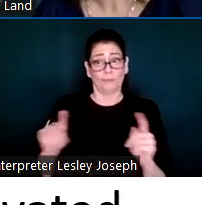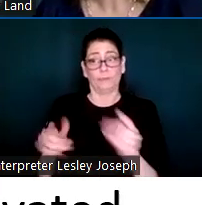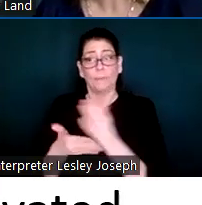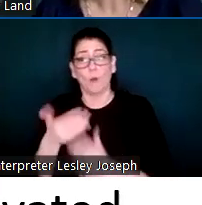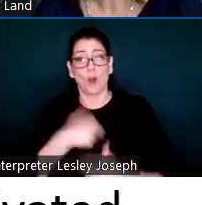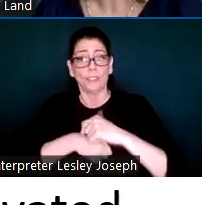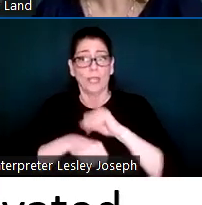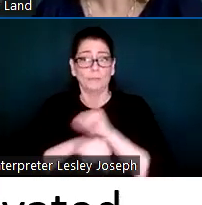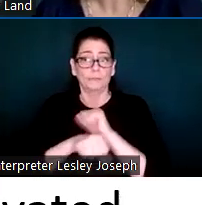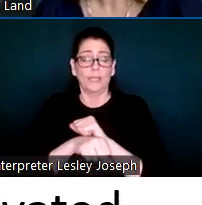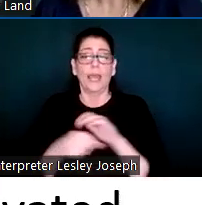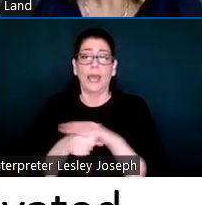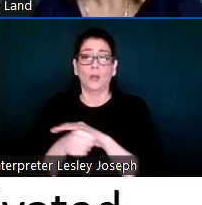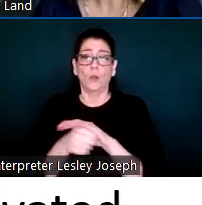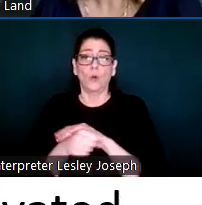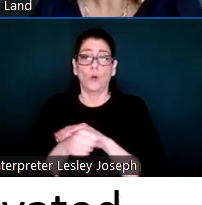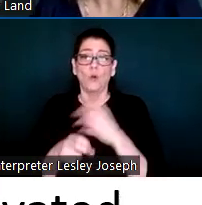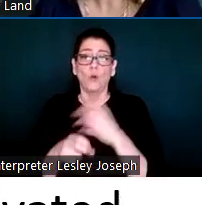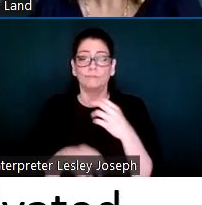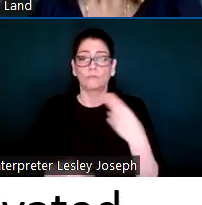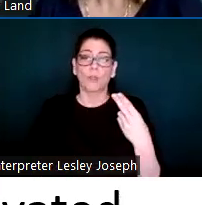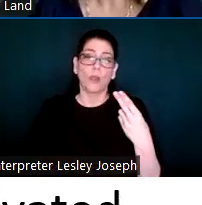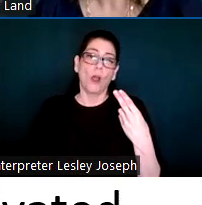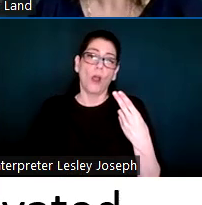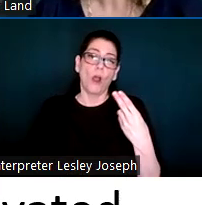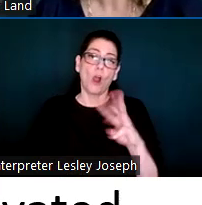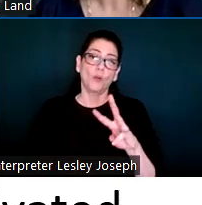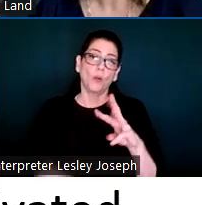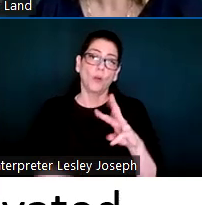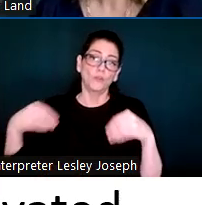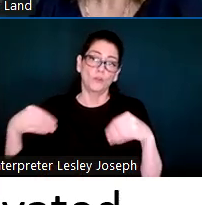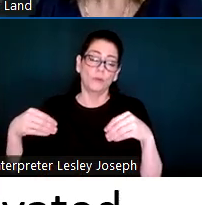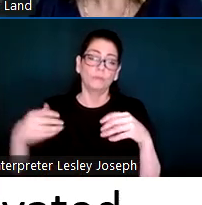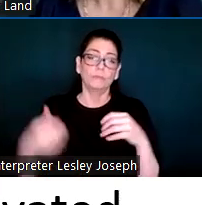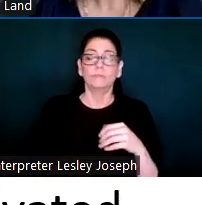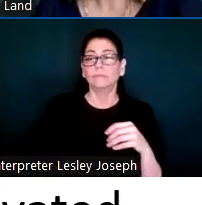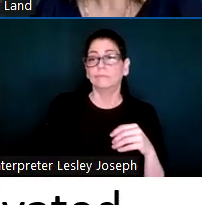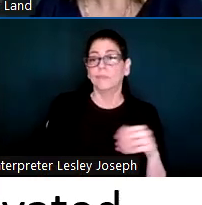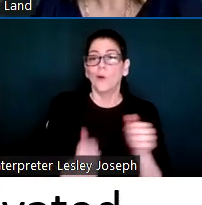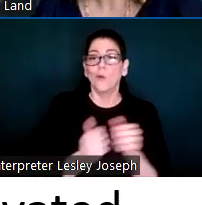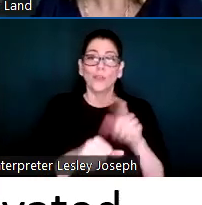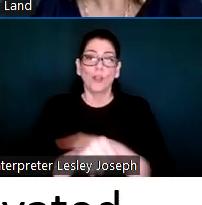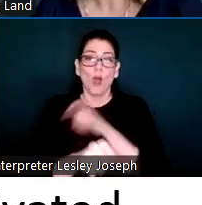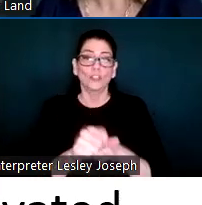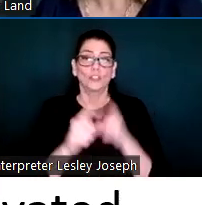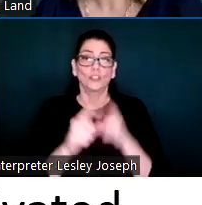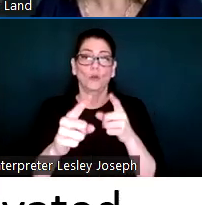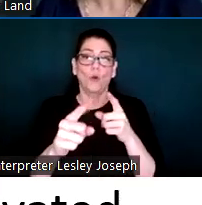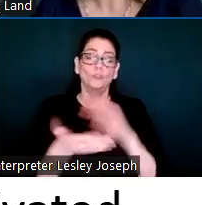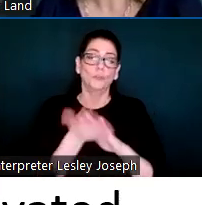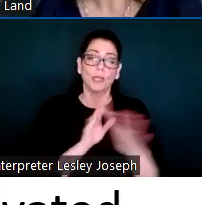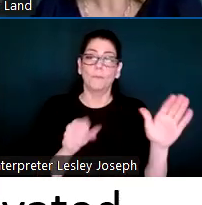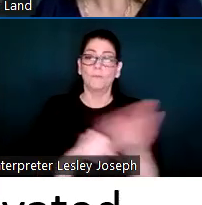at a local hardware store, working with a long-term goal of becoming a full-time